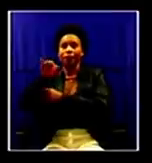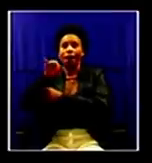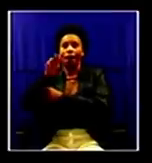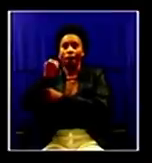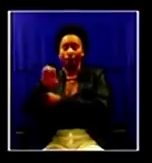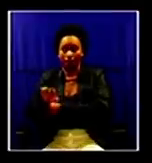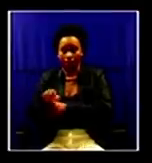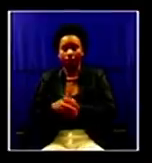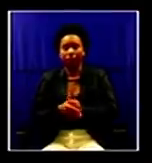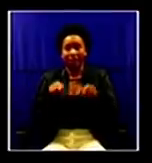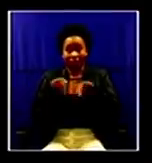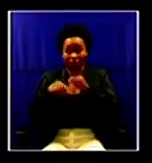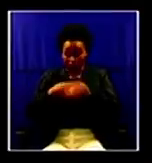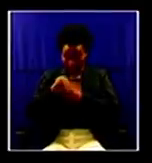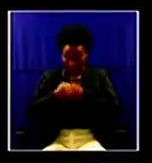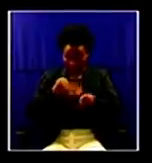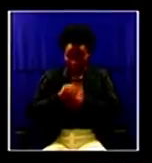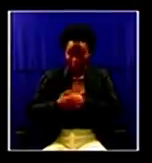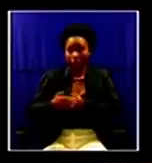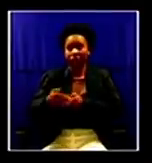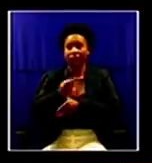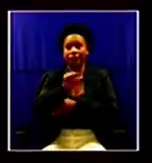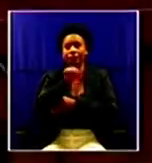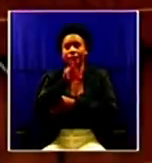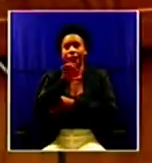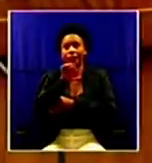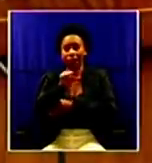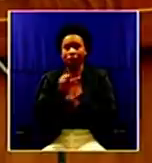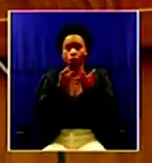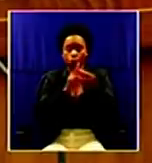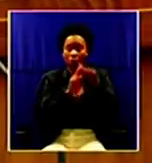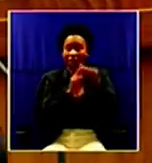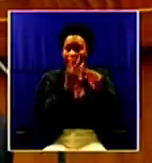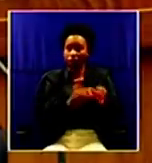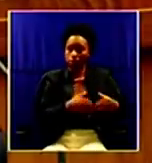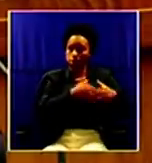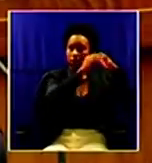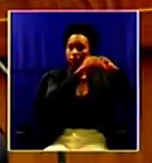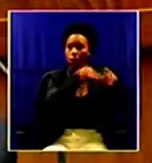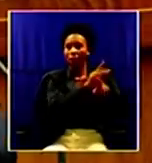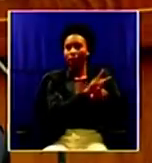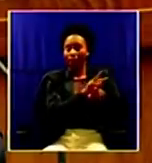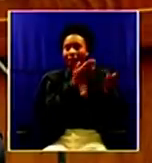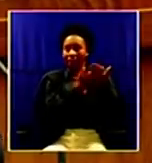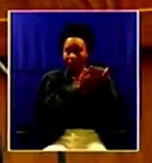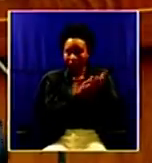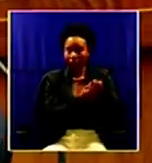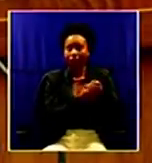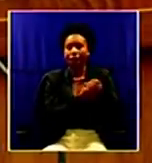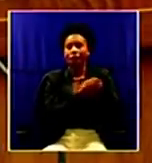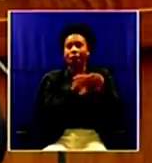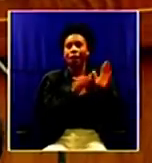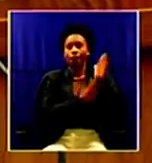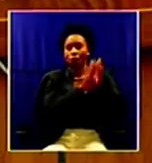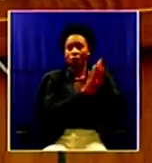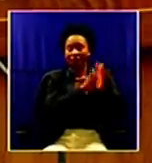SARS will establish a dedicated unit to improve compliance of individuals with wealth and